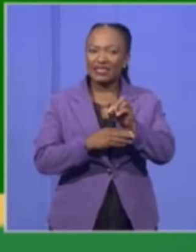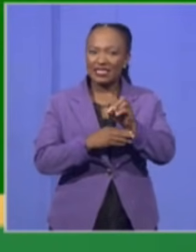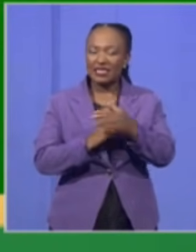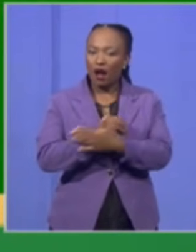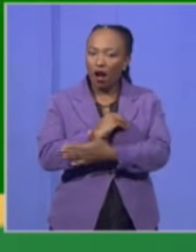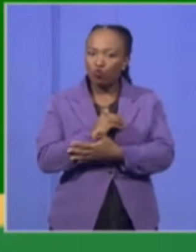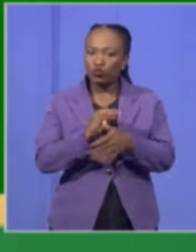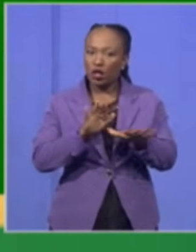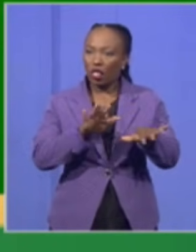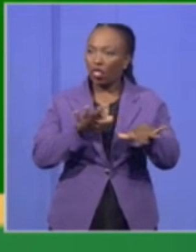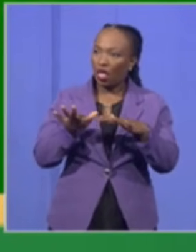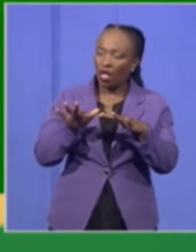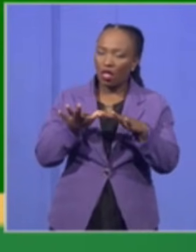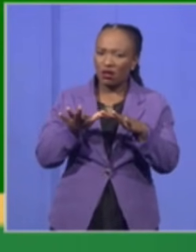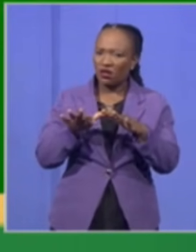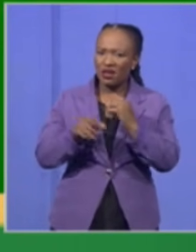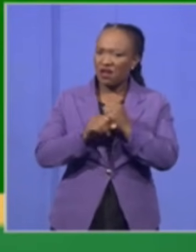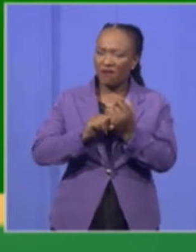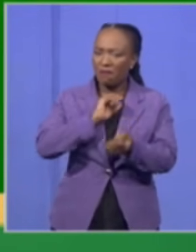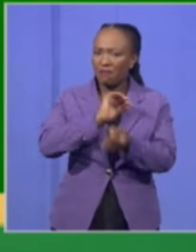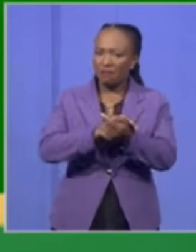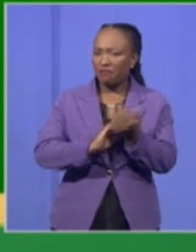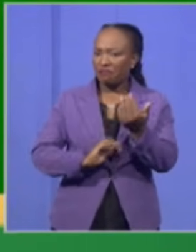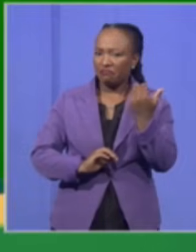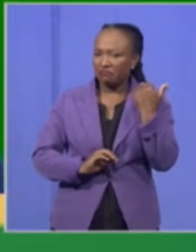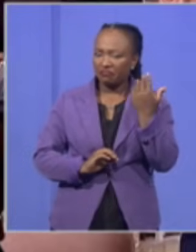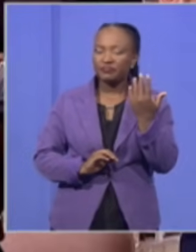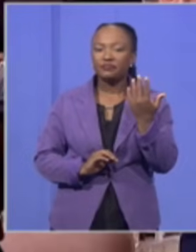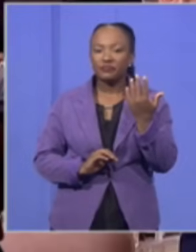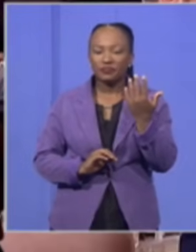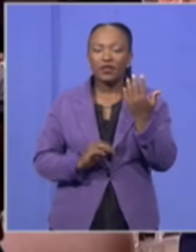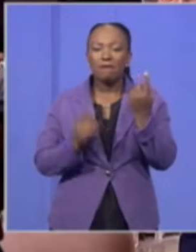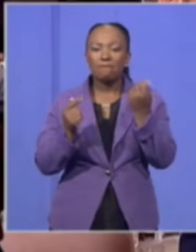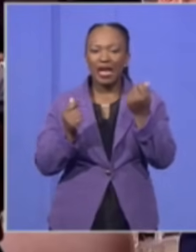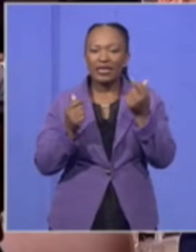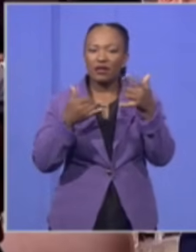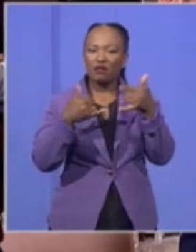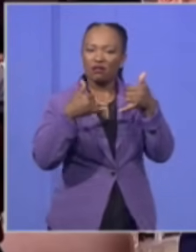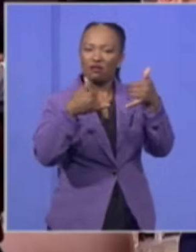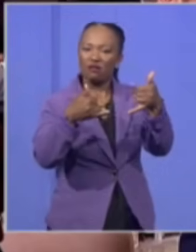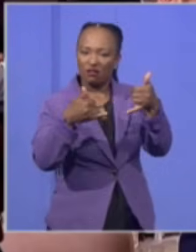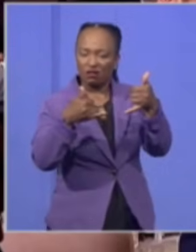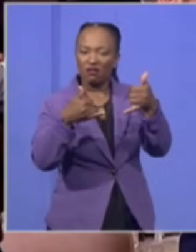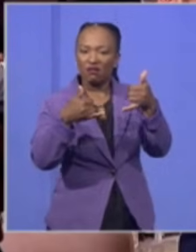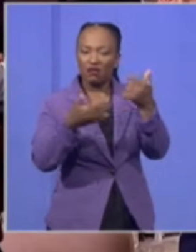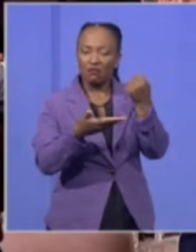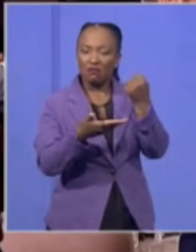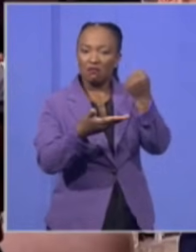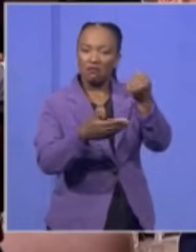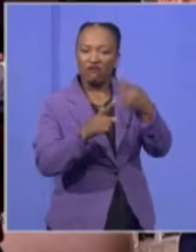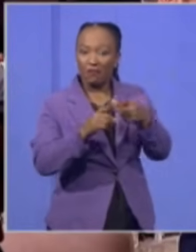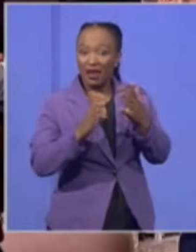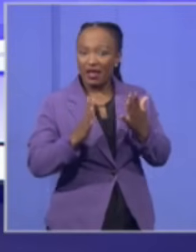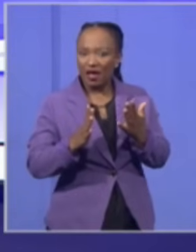It's the prize money that is being given to the players.